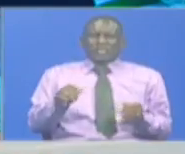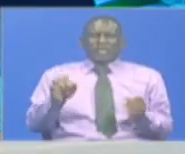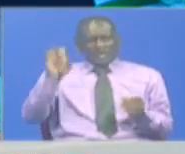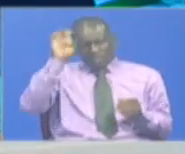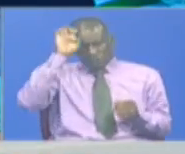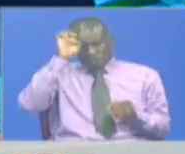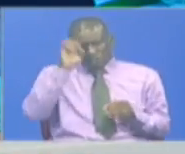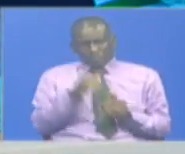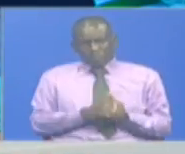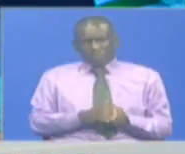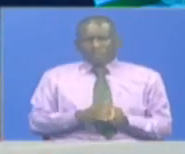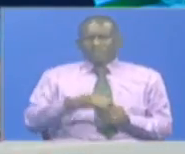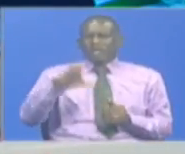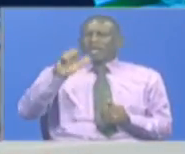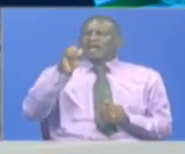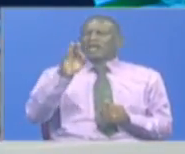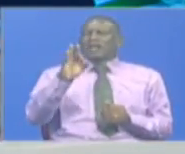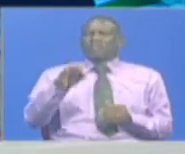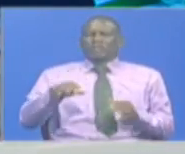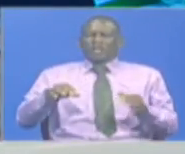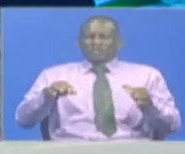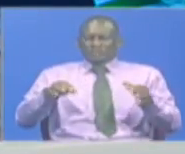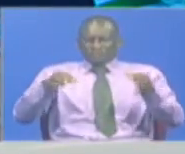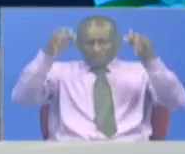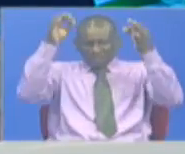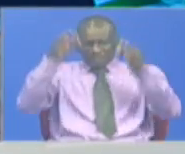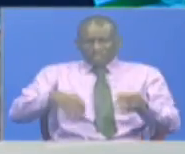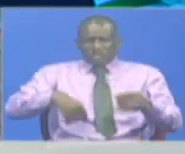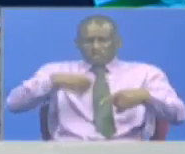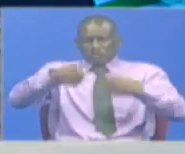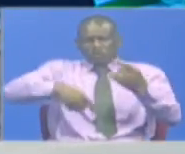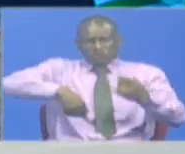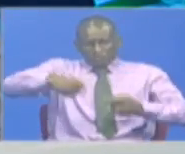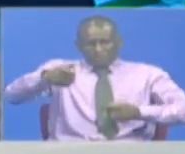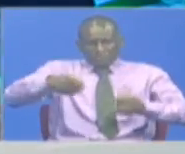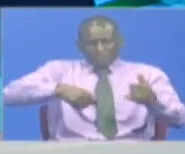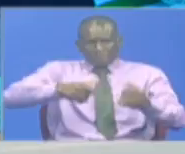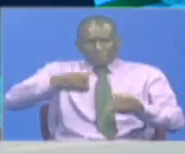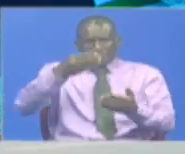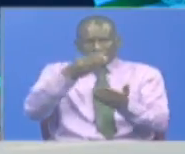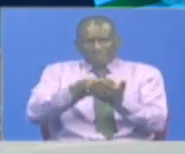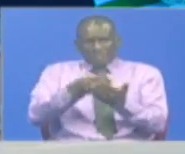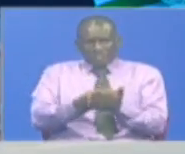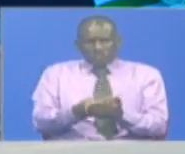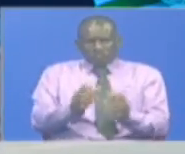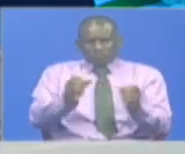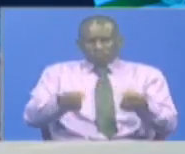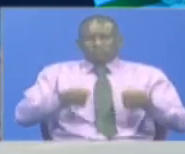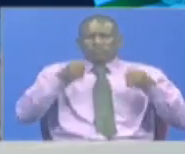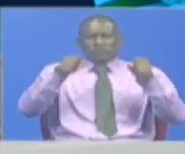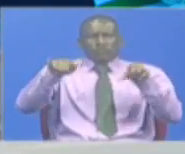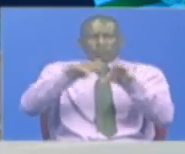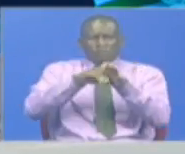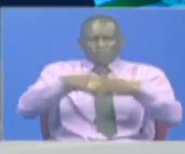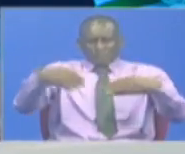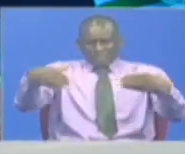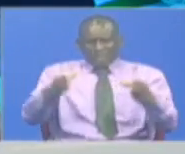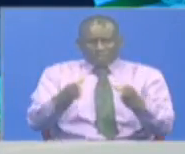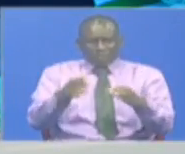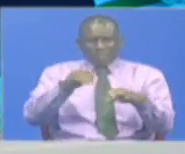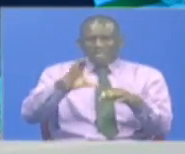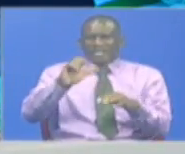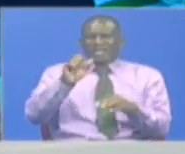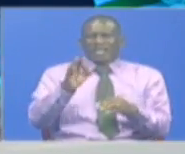And CAF has resolved to accelerate the payment of final tranche of financial rewards to participating clubs in CAF